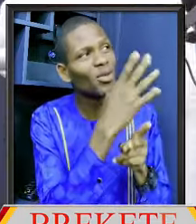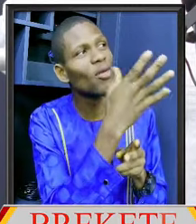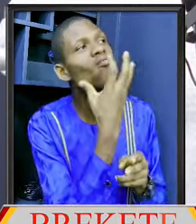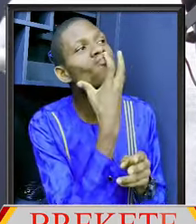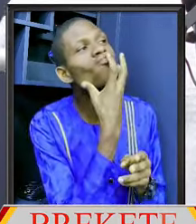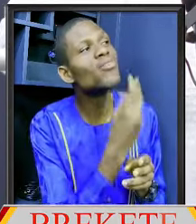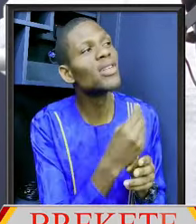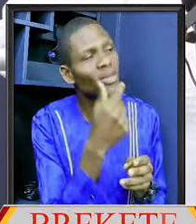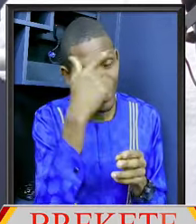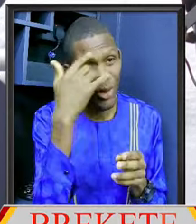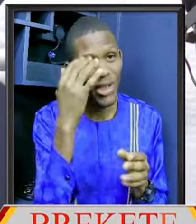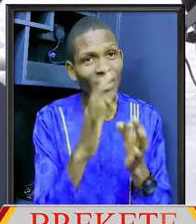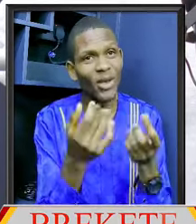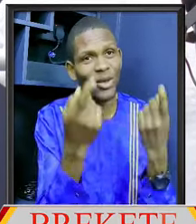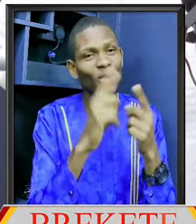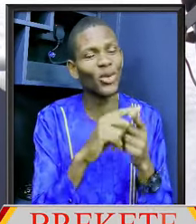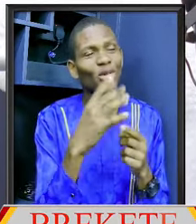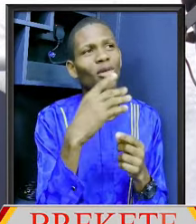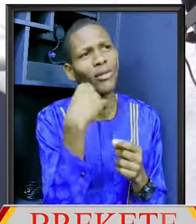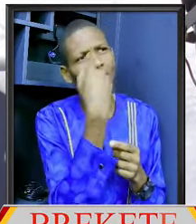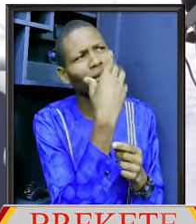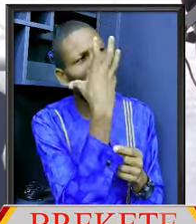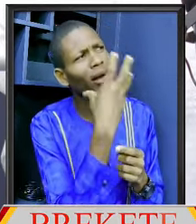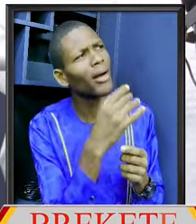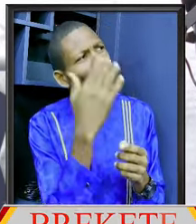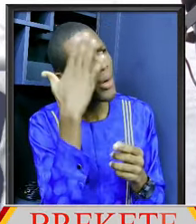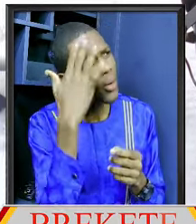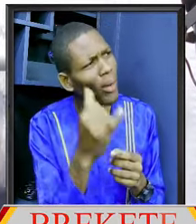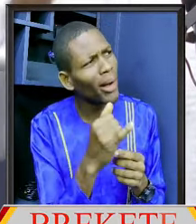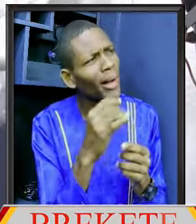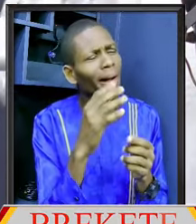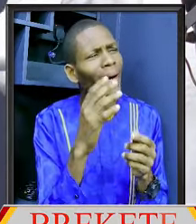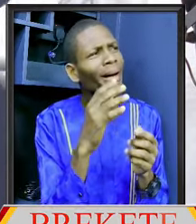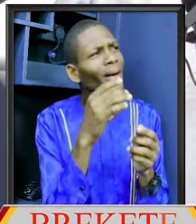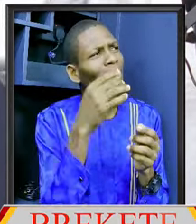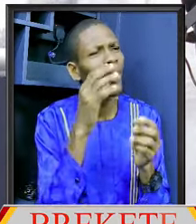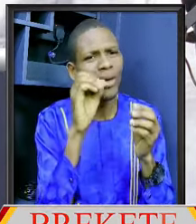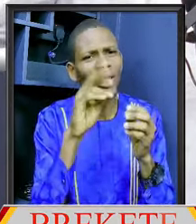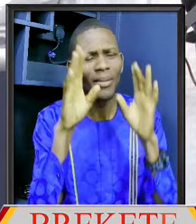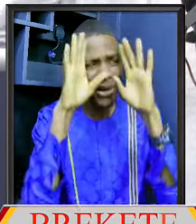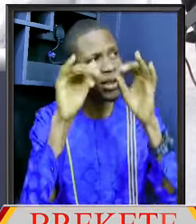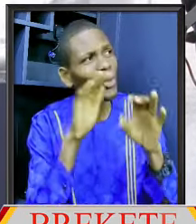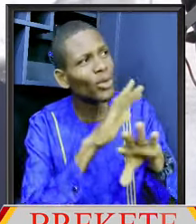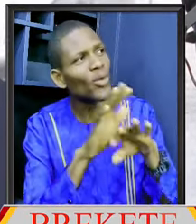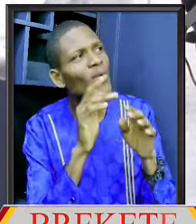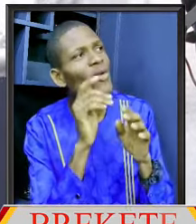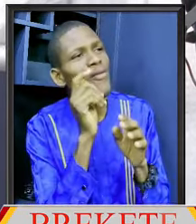they cropped your face. Show me. Say why ordinary present no go go shave.